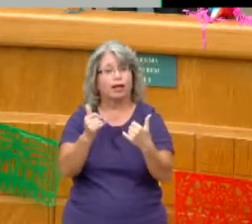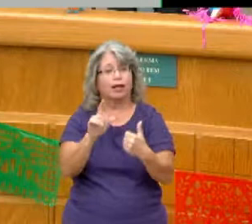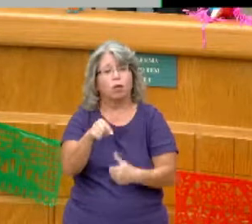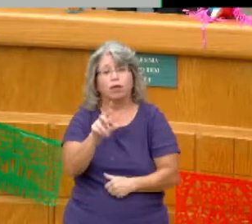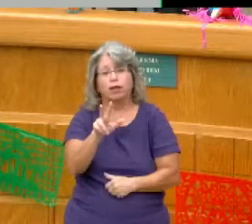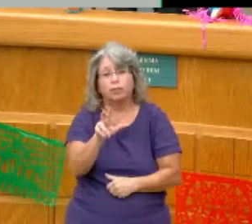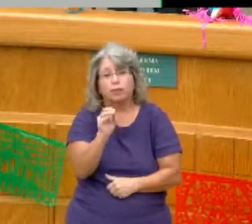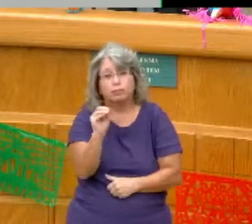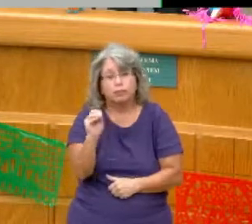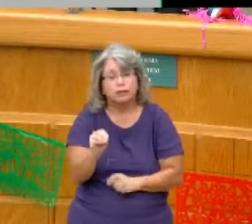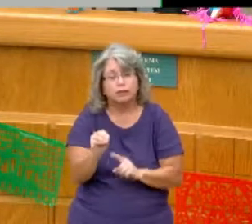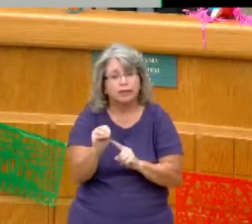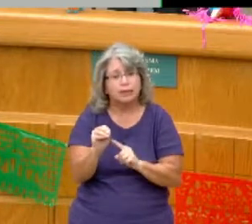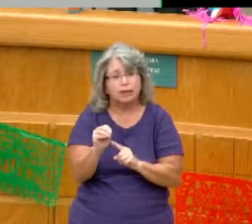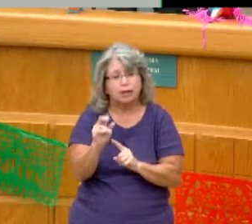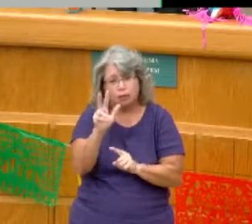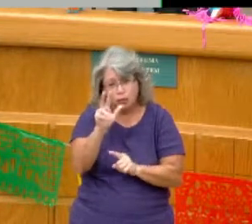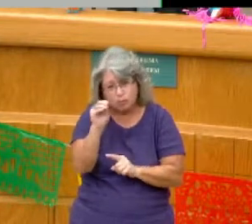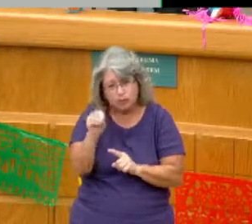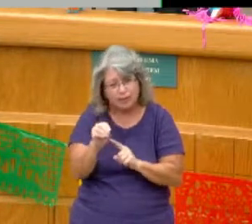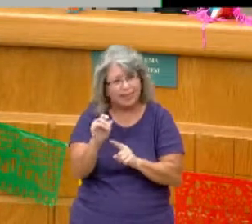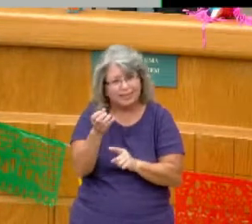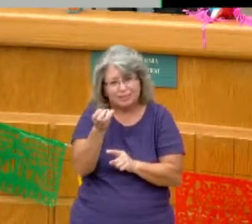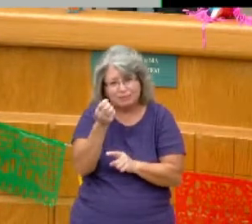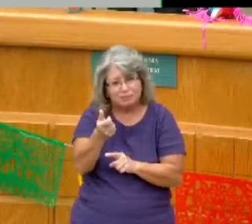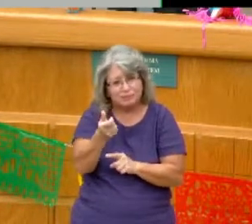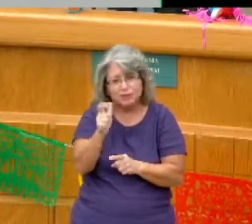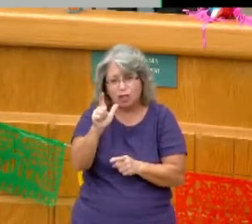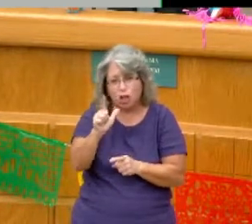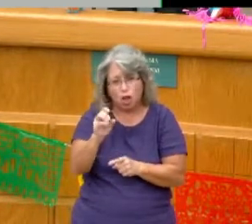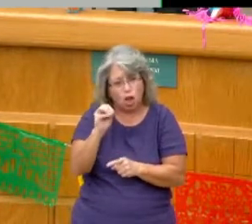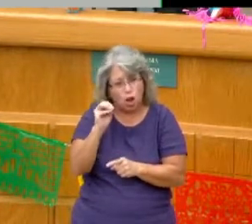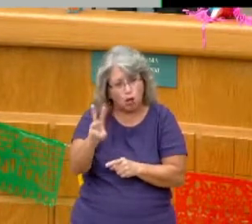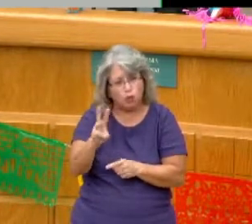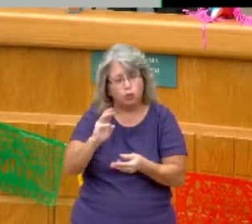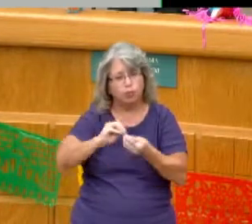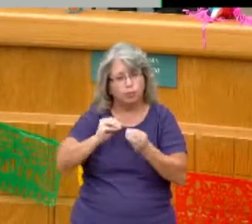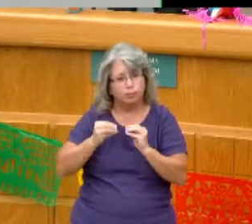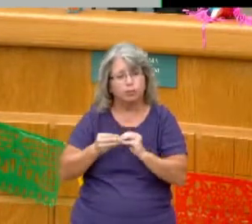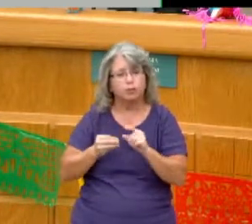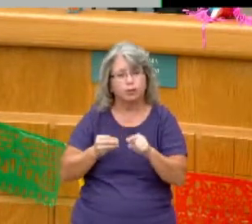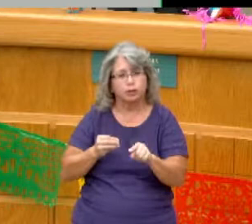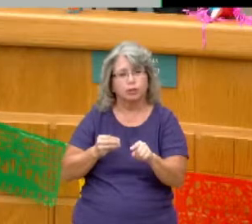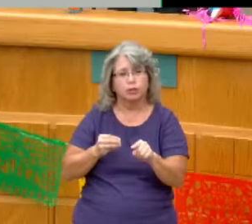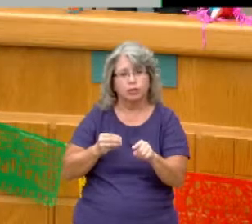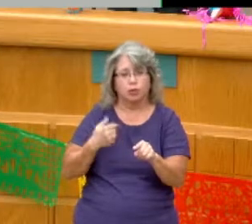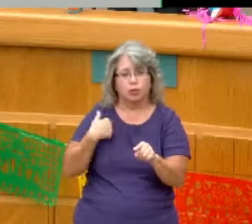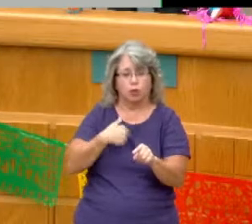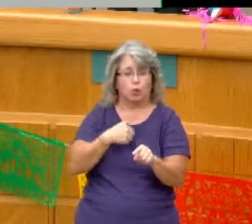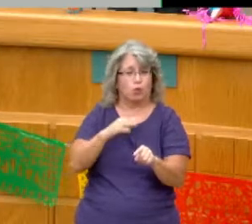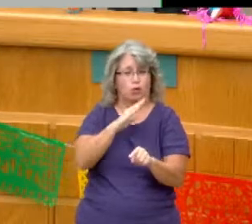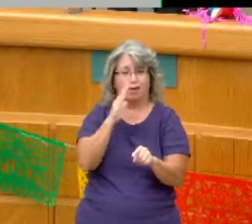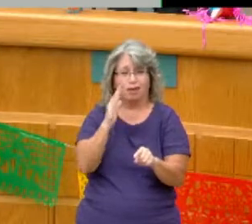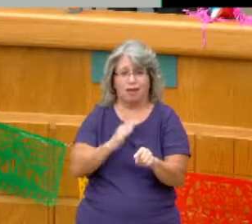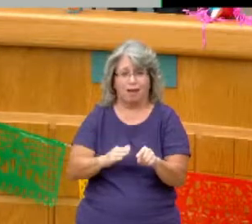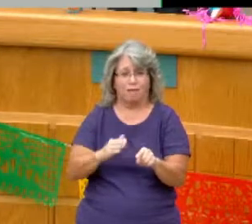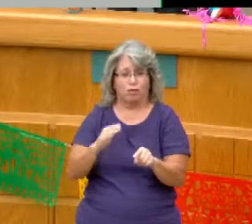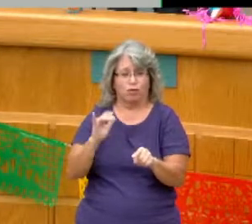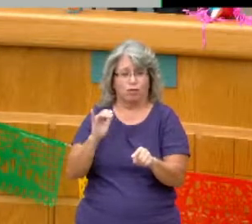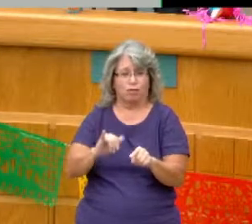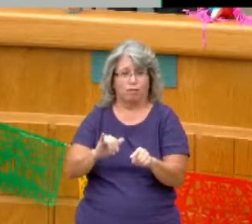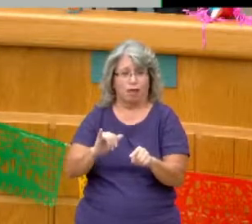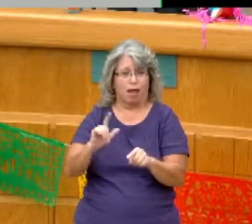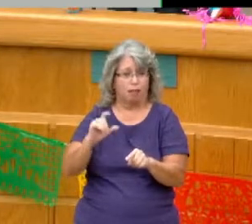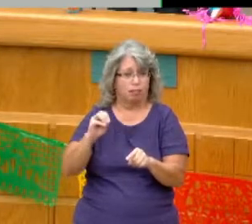an extremely low number. You can see that I'm showing the numbers back through last summer, and we were never at this low of a percentage until this current